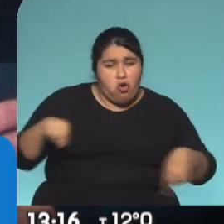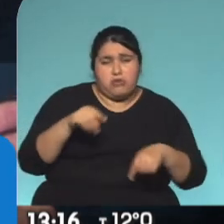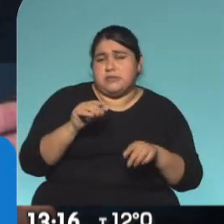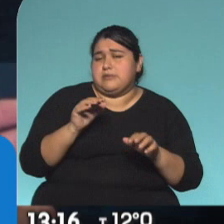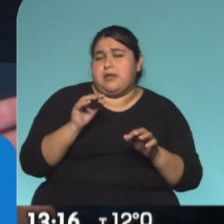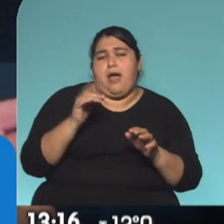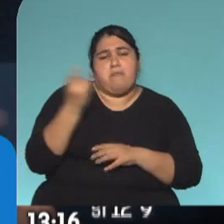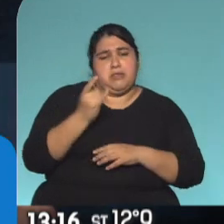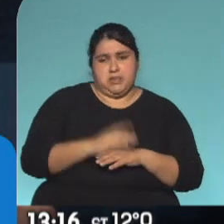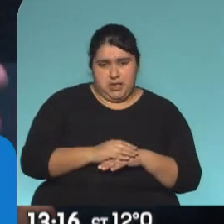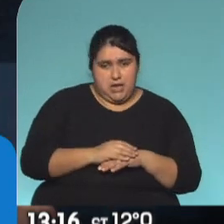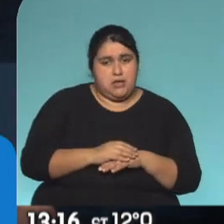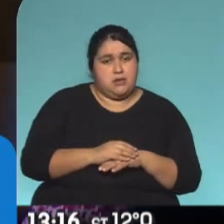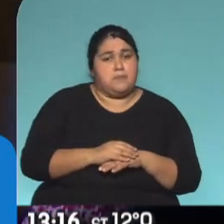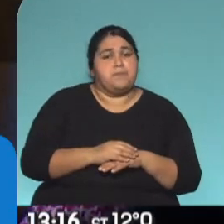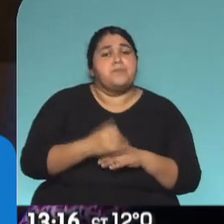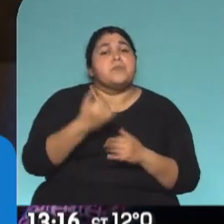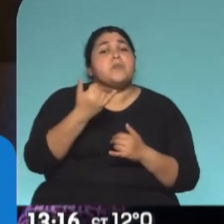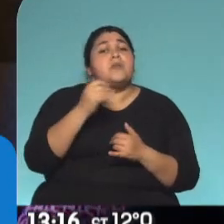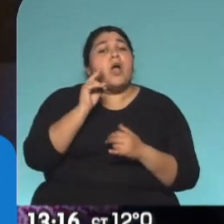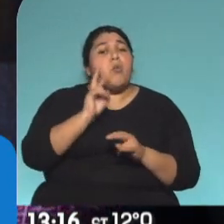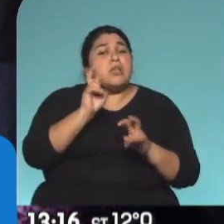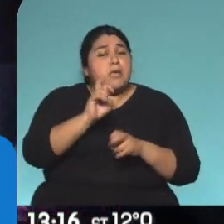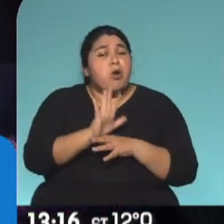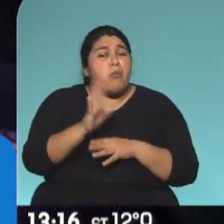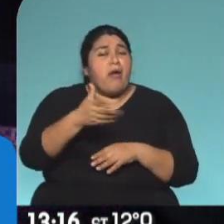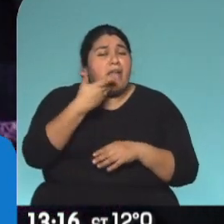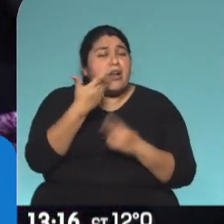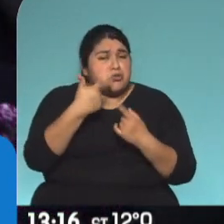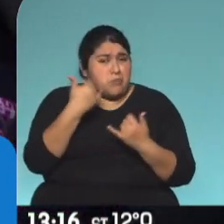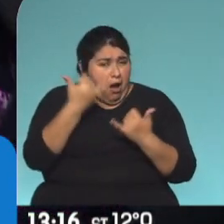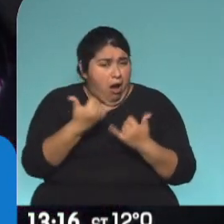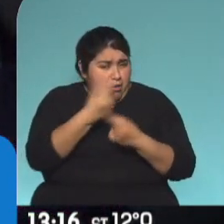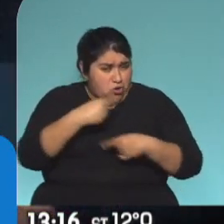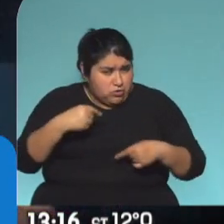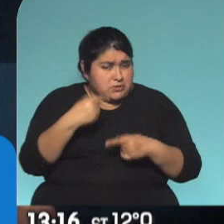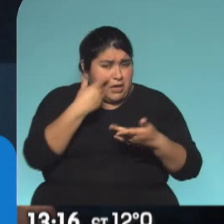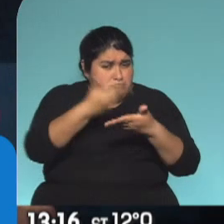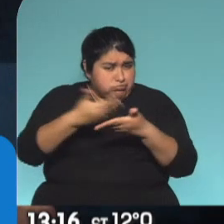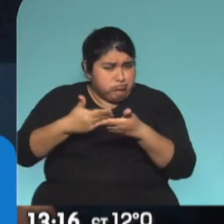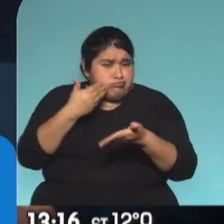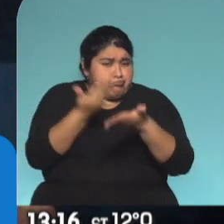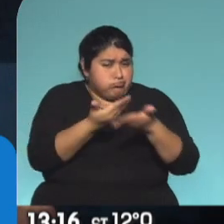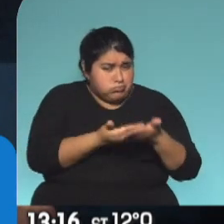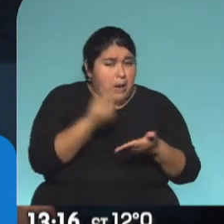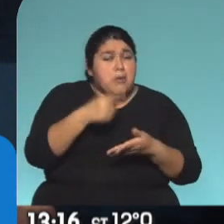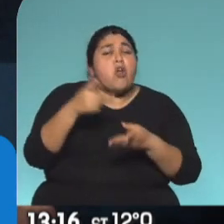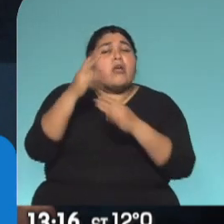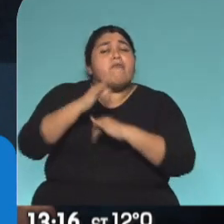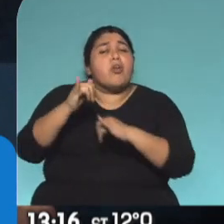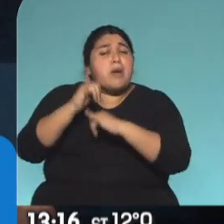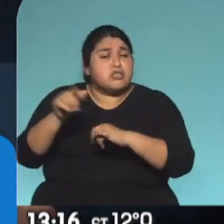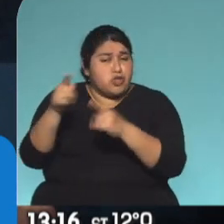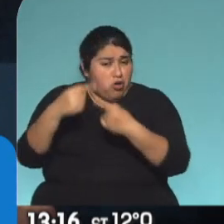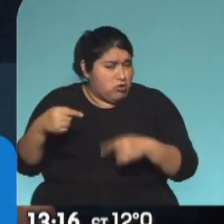paid tax, and you'll see that as soon as my tax returns. It's under audit, but that's just fake news. The New York